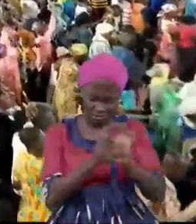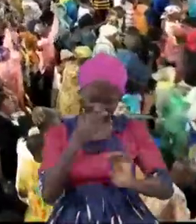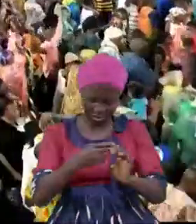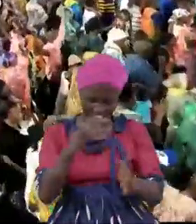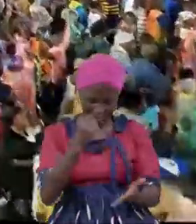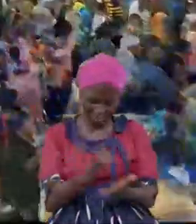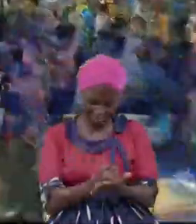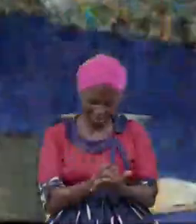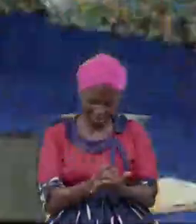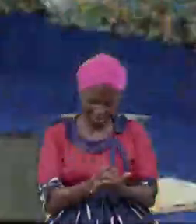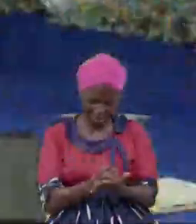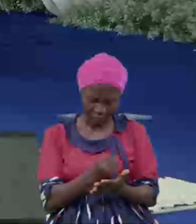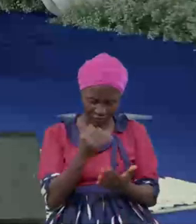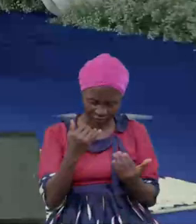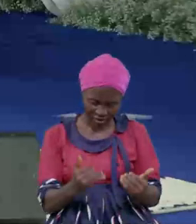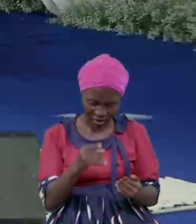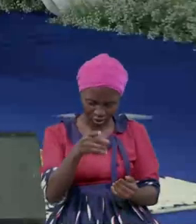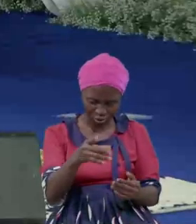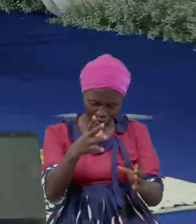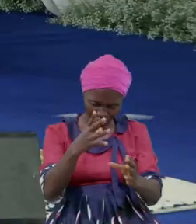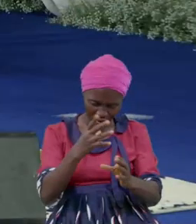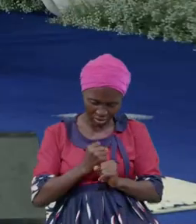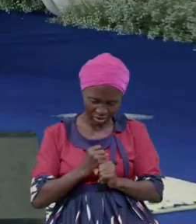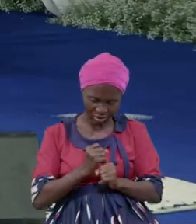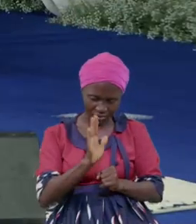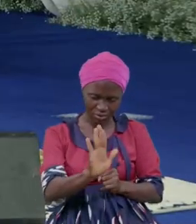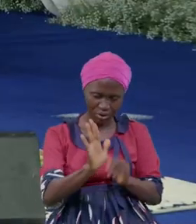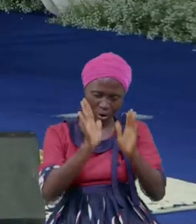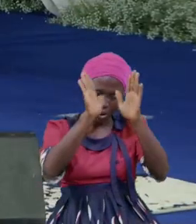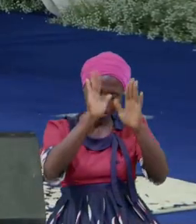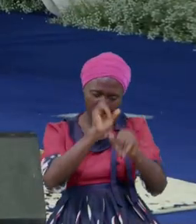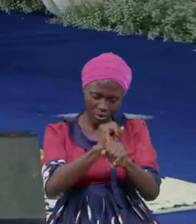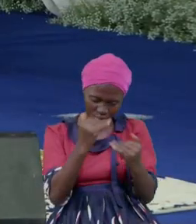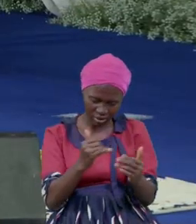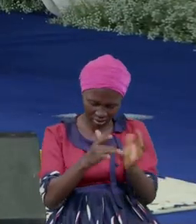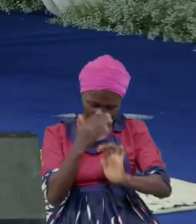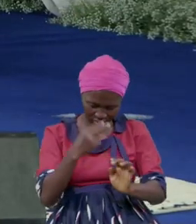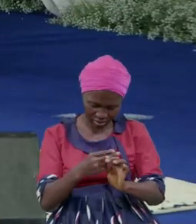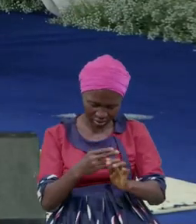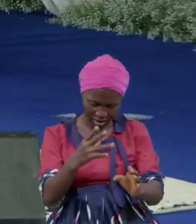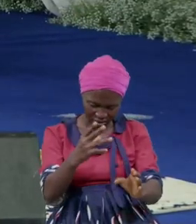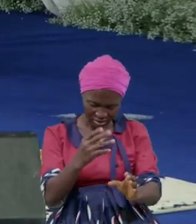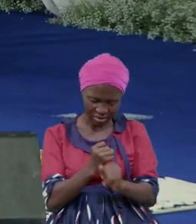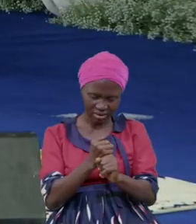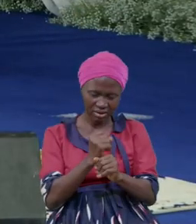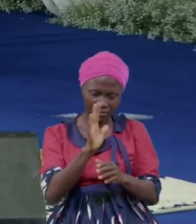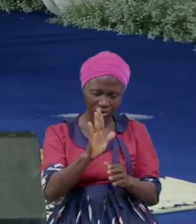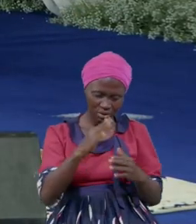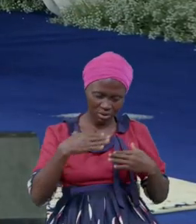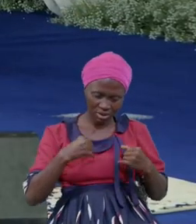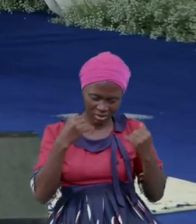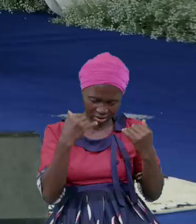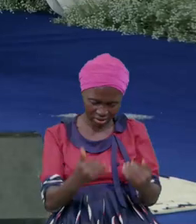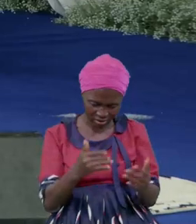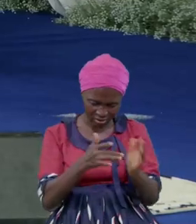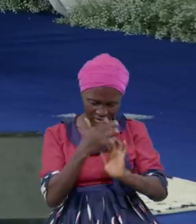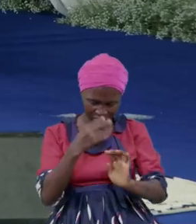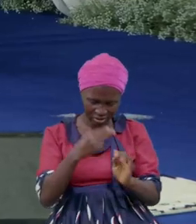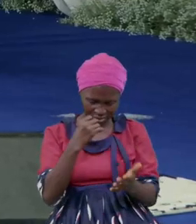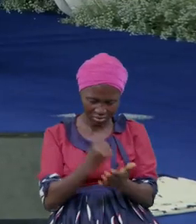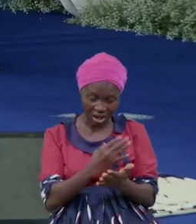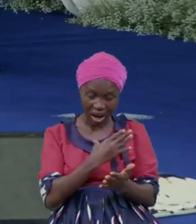Receive your miracle right now. Receive your healing right now. And what you could not do before, as